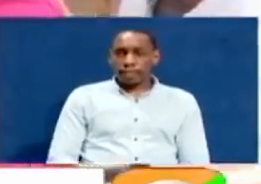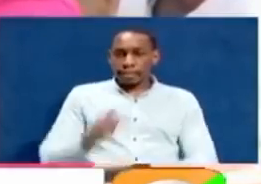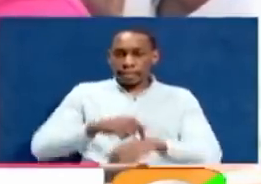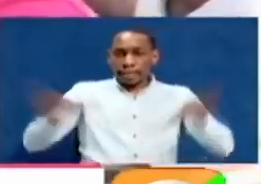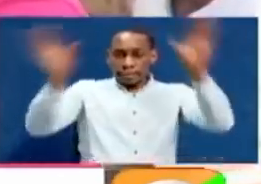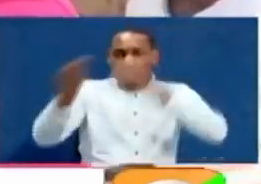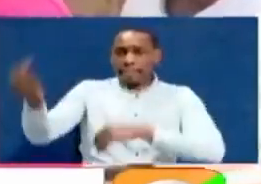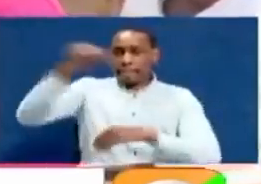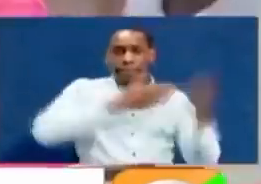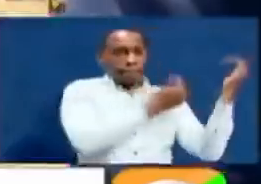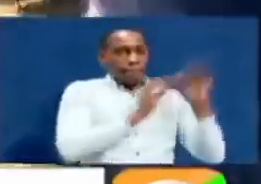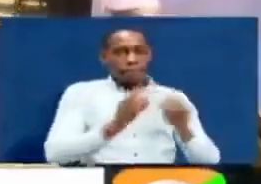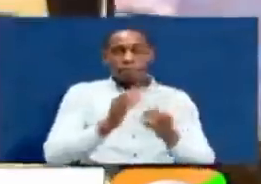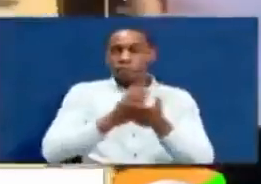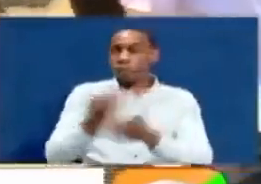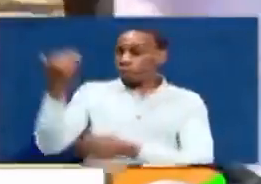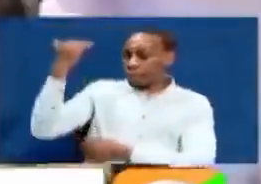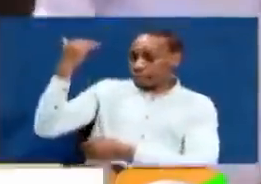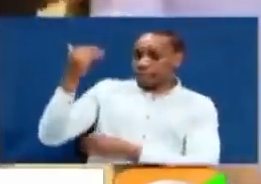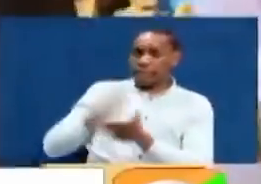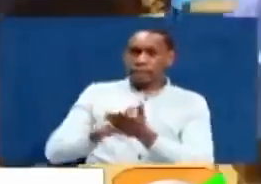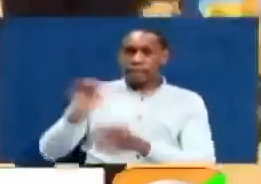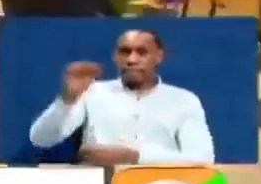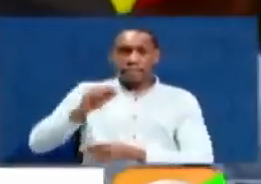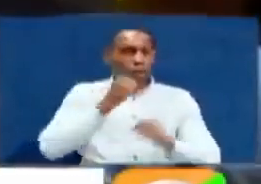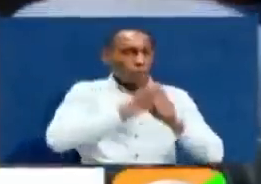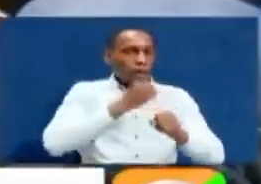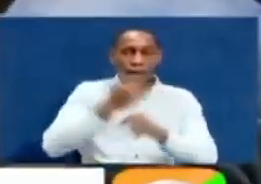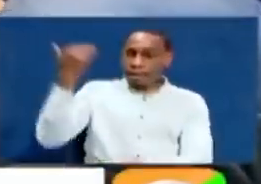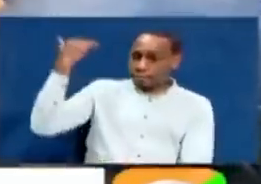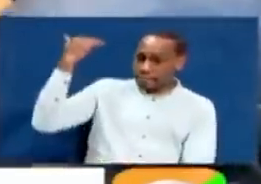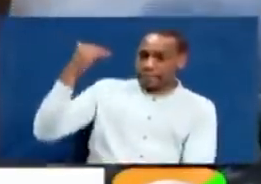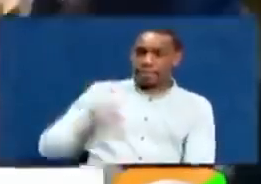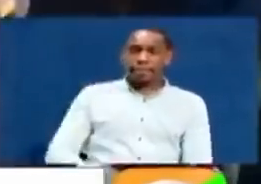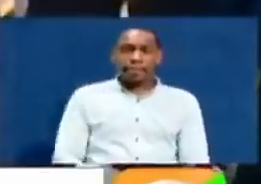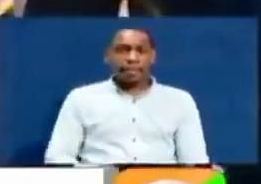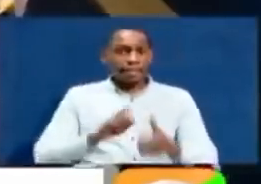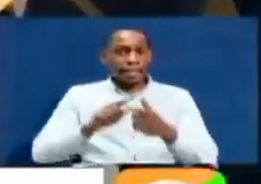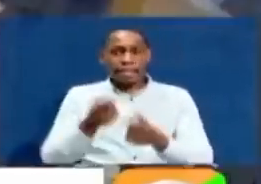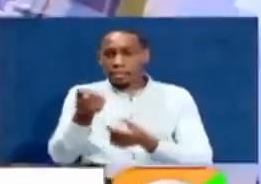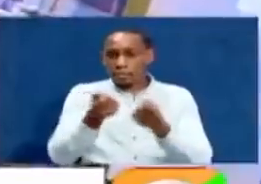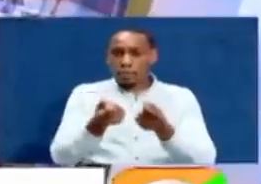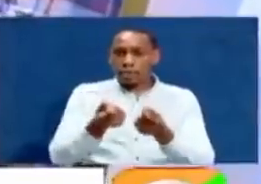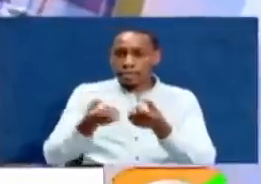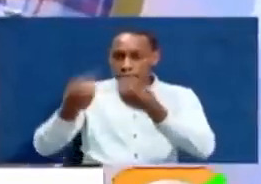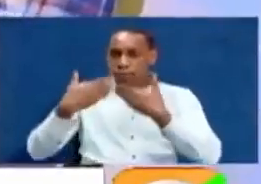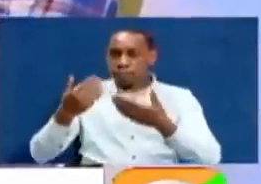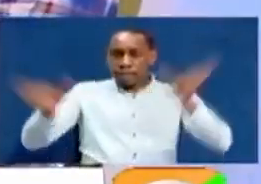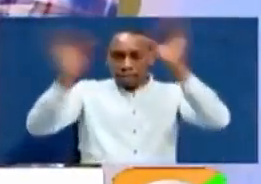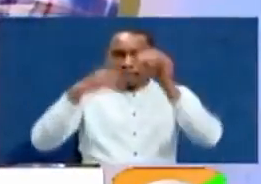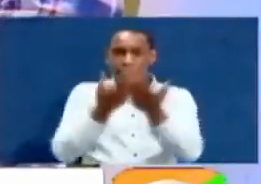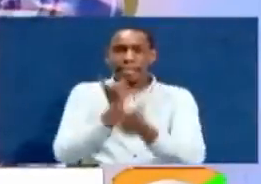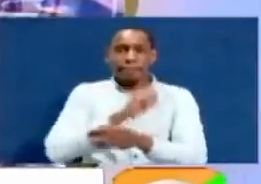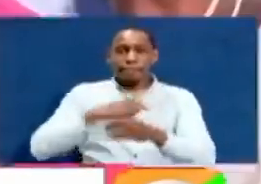In fact, the CS. I was just doing my work huko nyuma and then kidogo kidogo hivi tukaambiwa rais amefika.